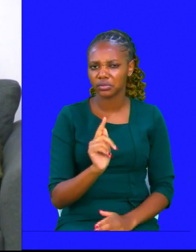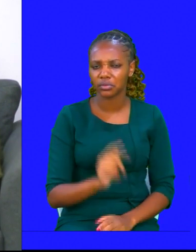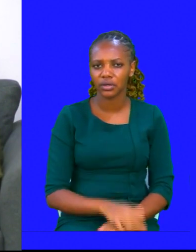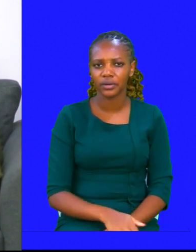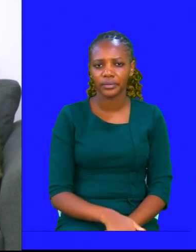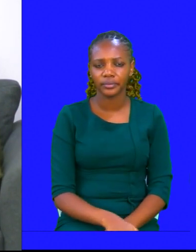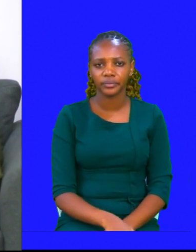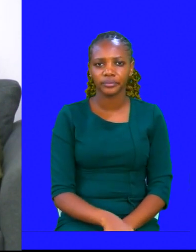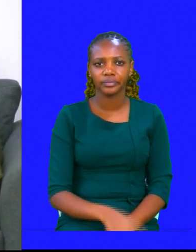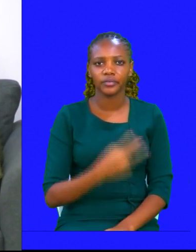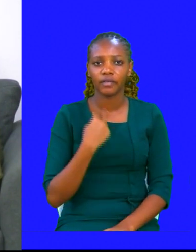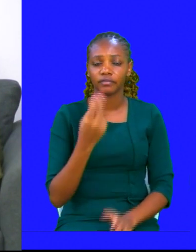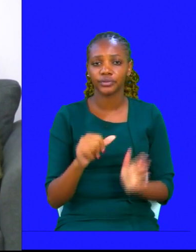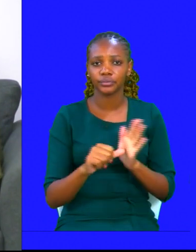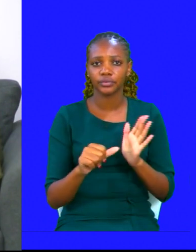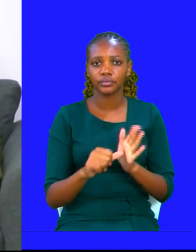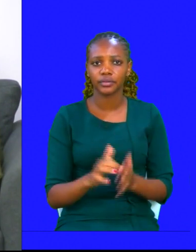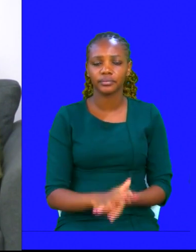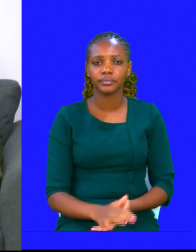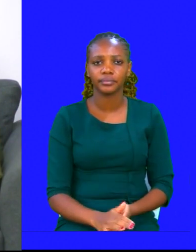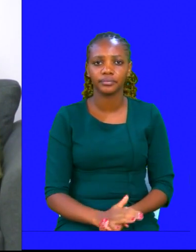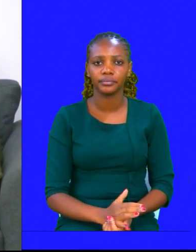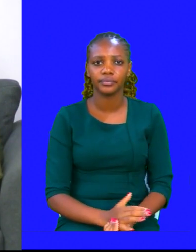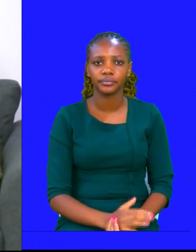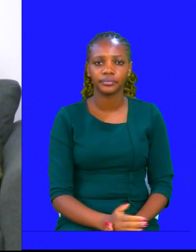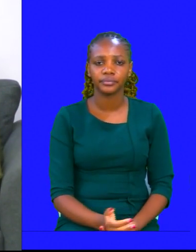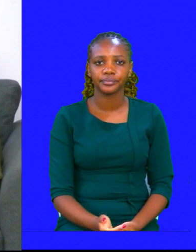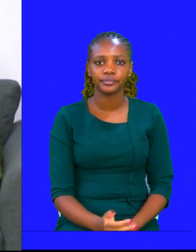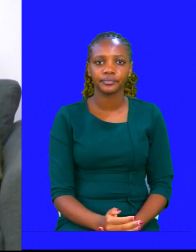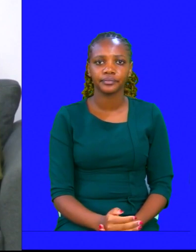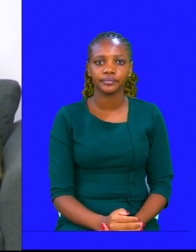build ourselves before we involve in the other things in our life.